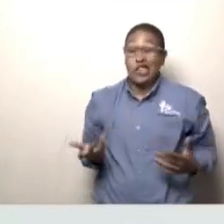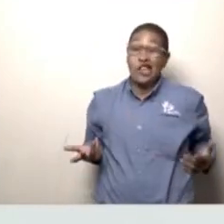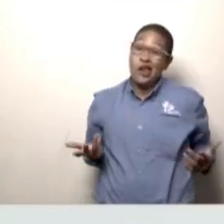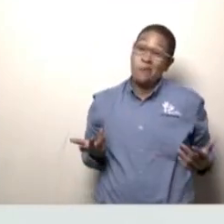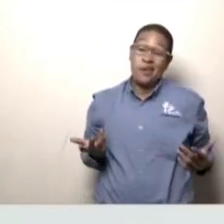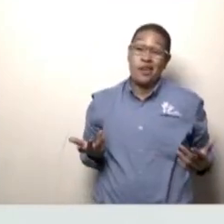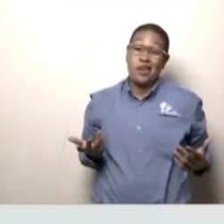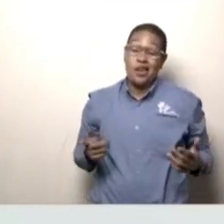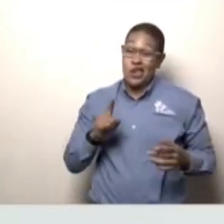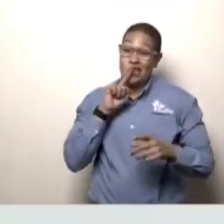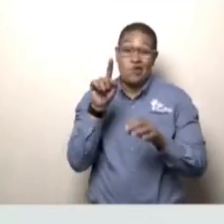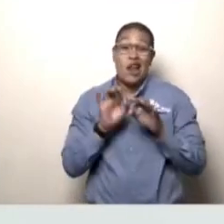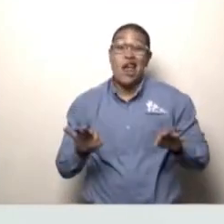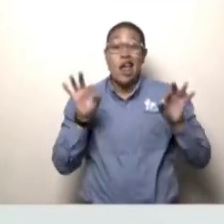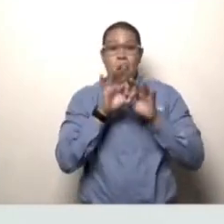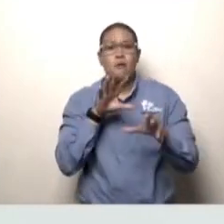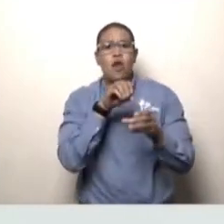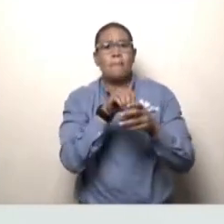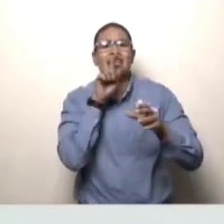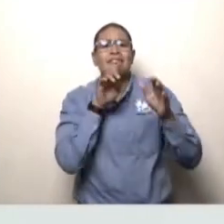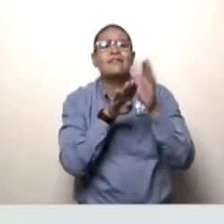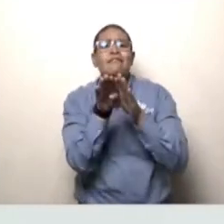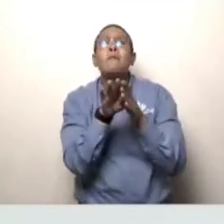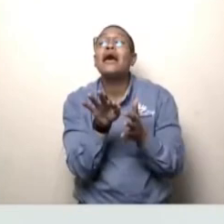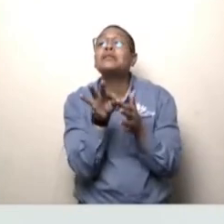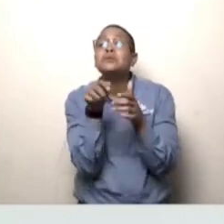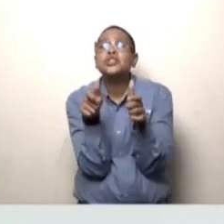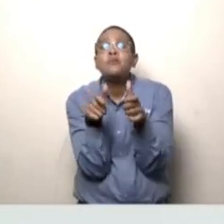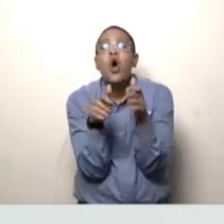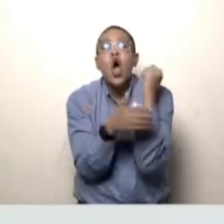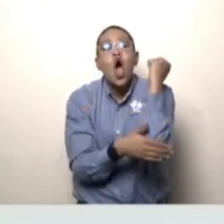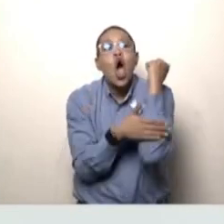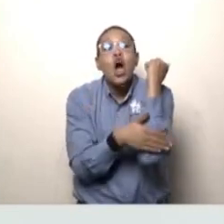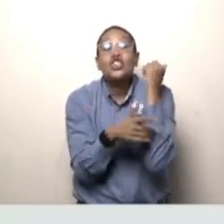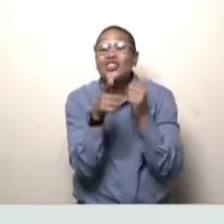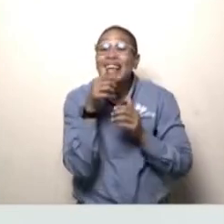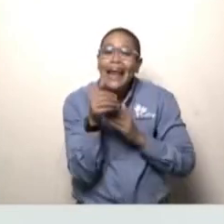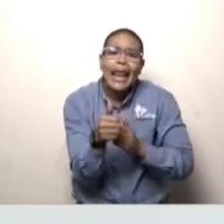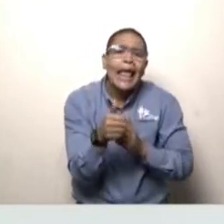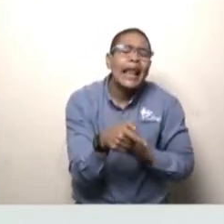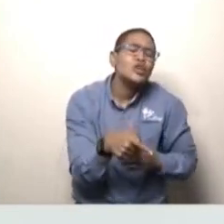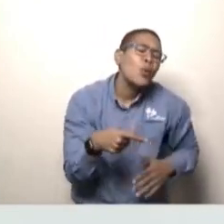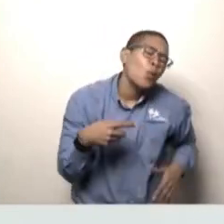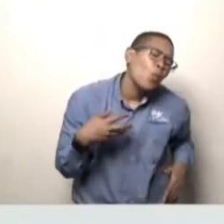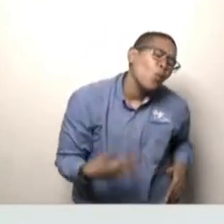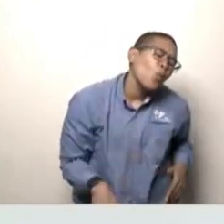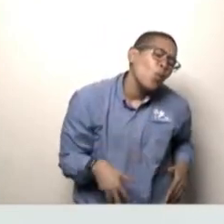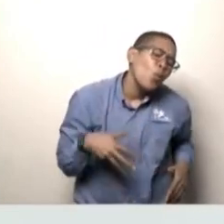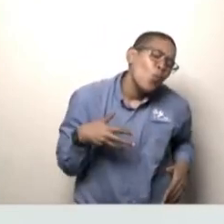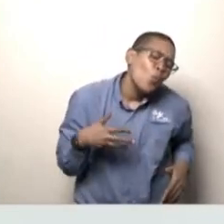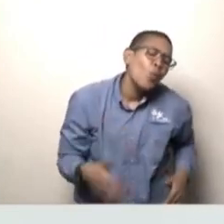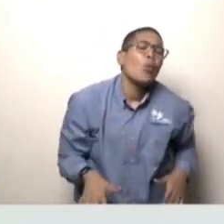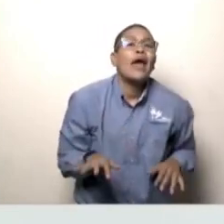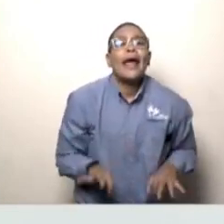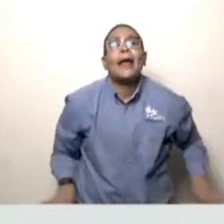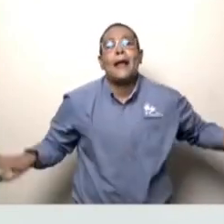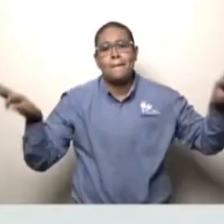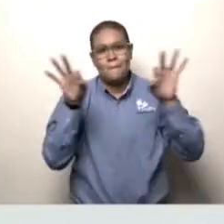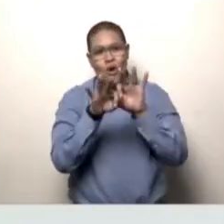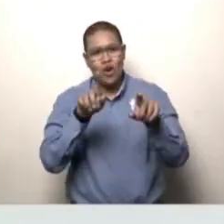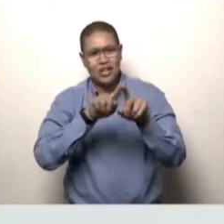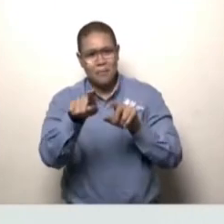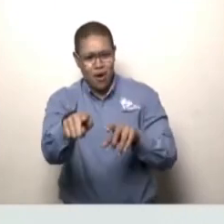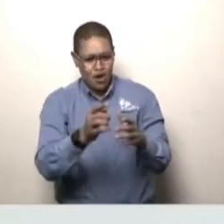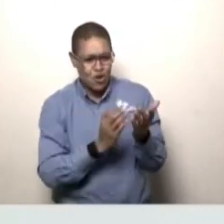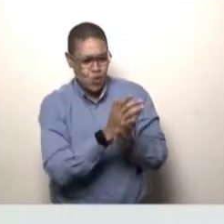development of especially small countries. Leadership is so critical. But flowing